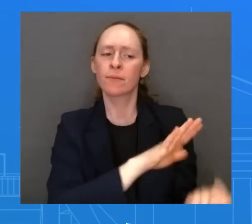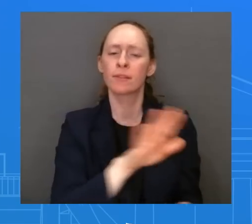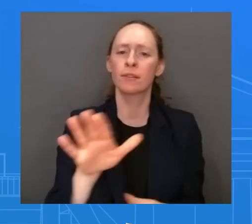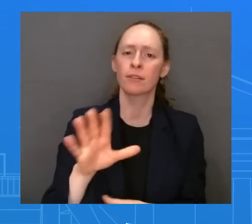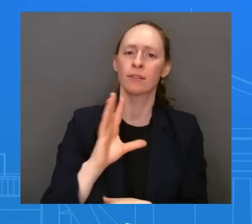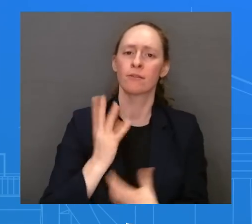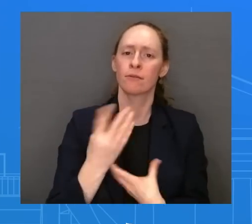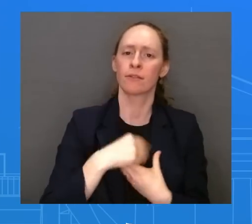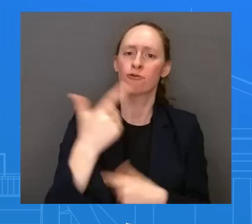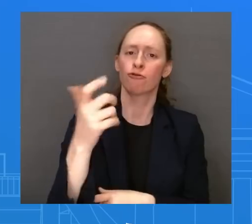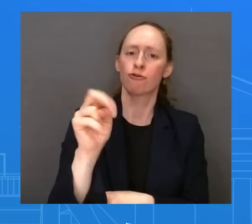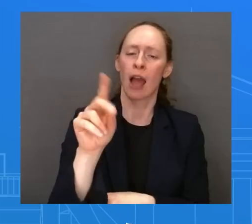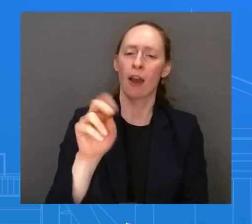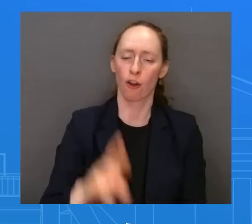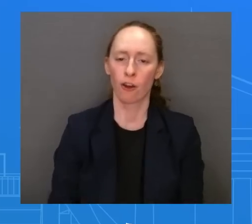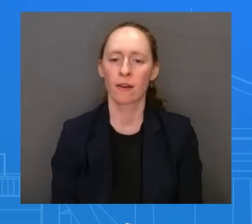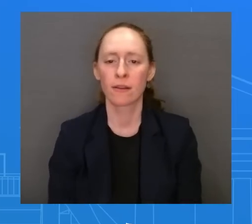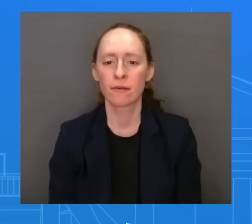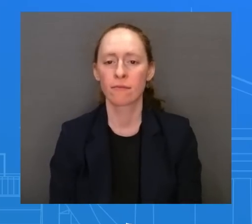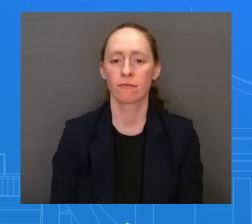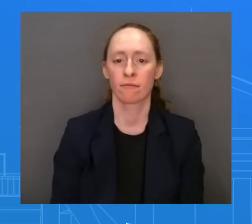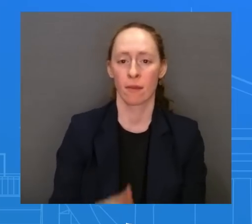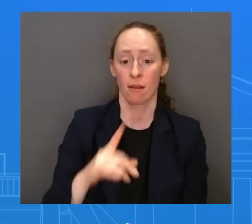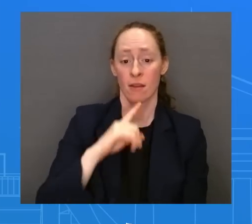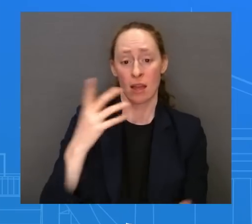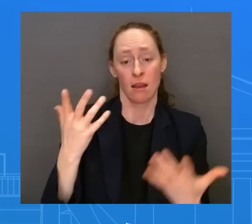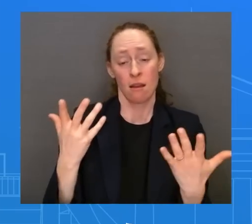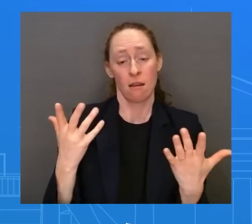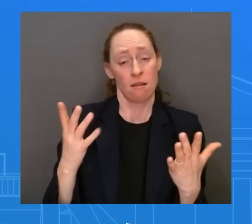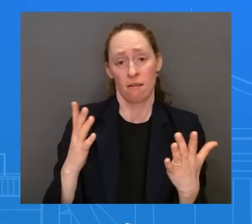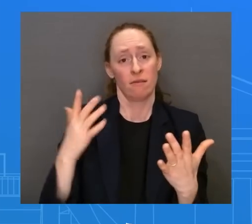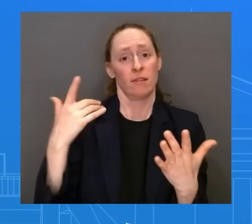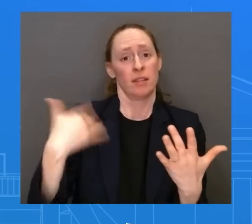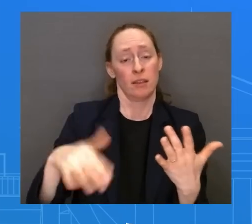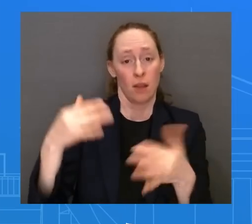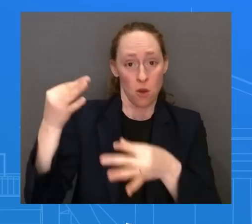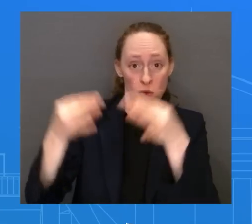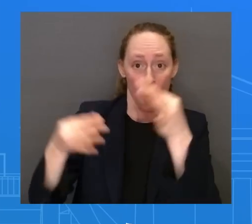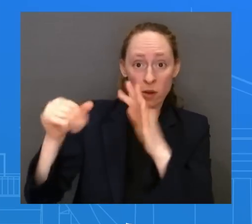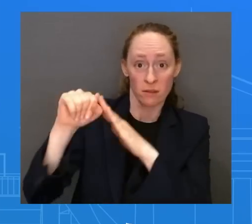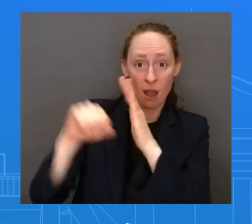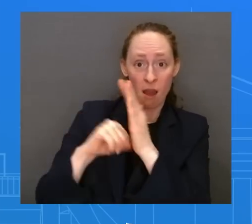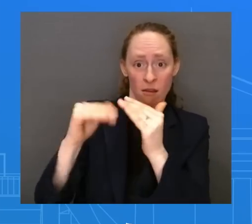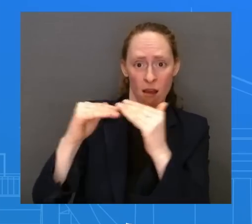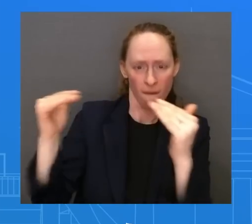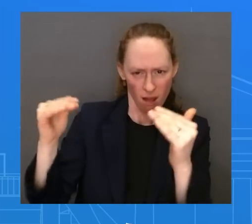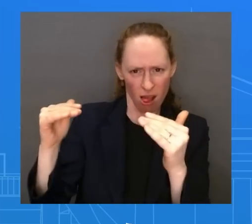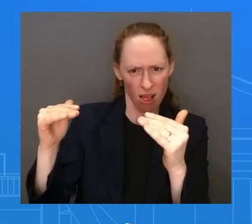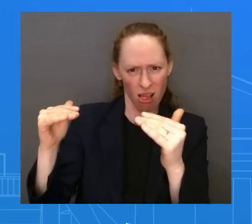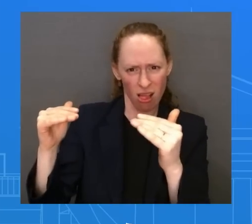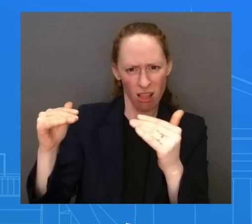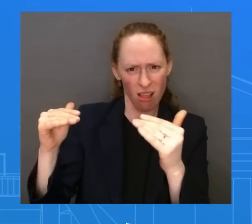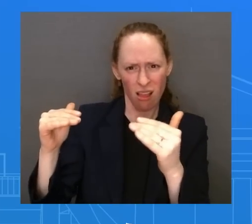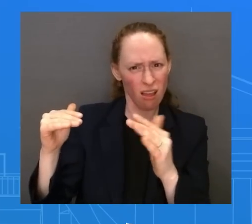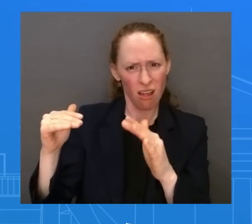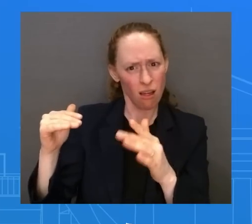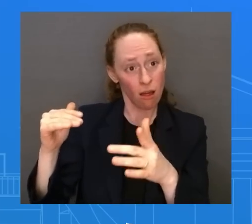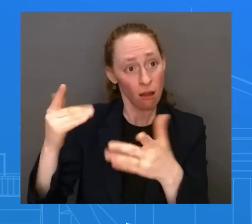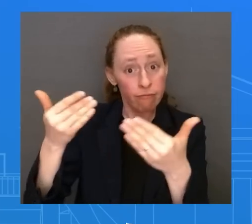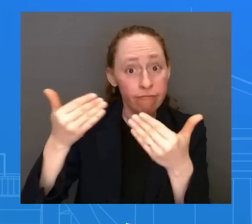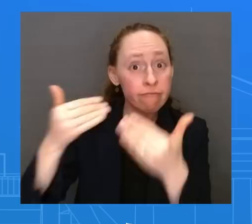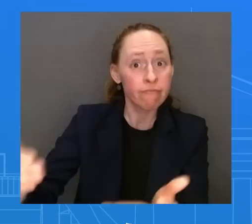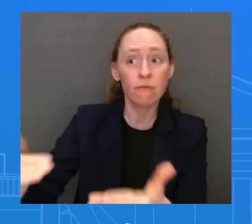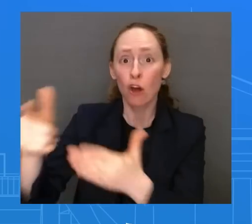parents to make the best health care decisions for their own kids according to the Human Rights